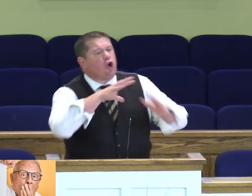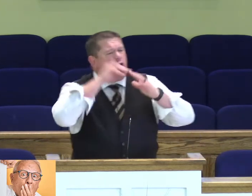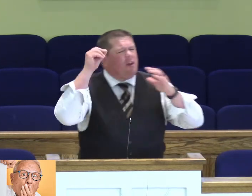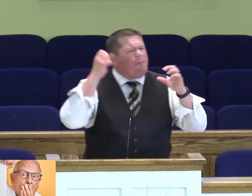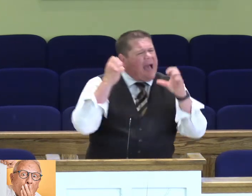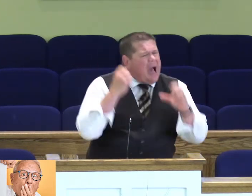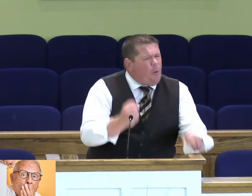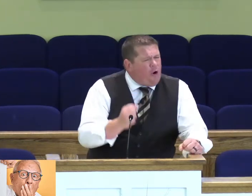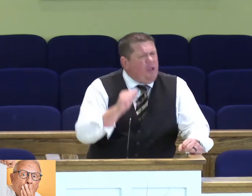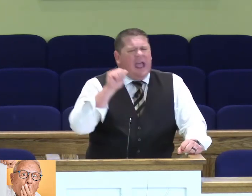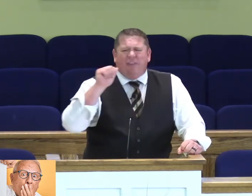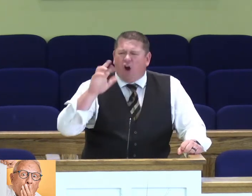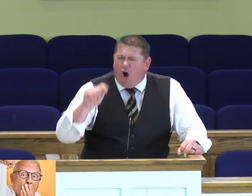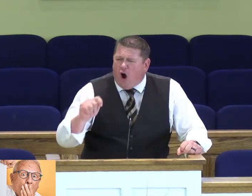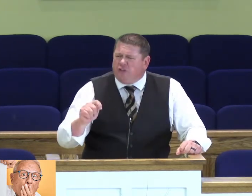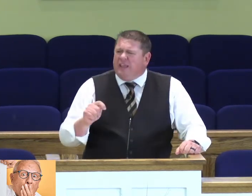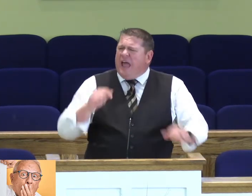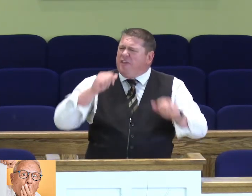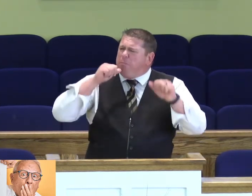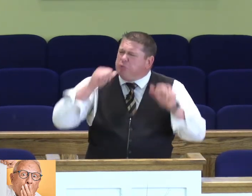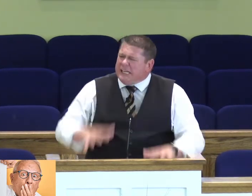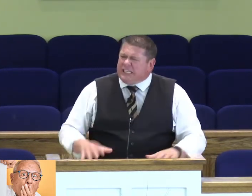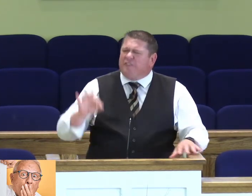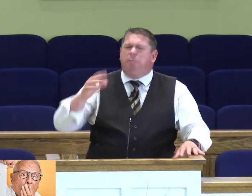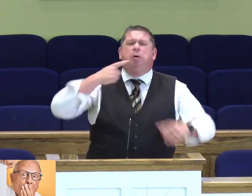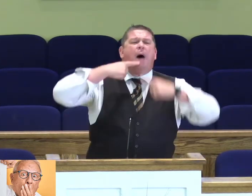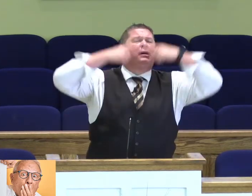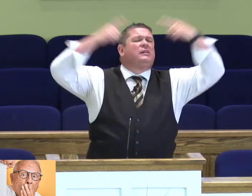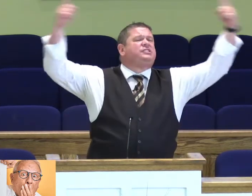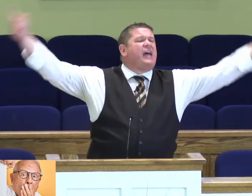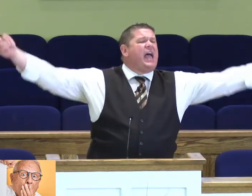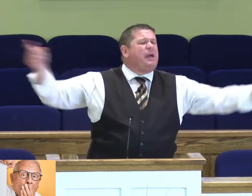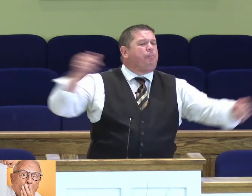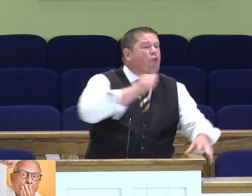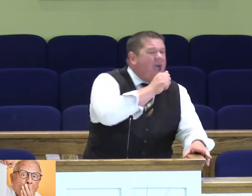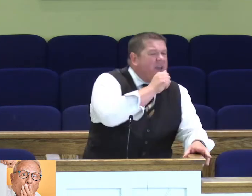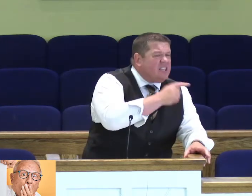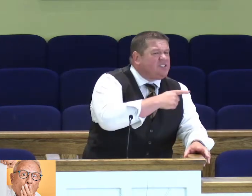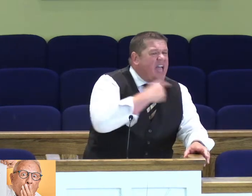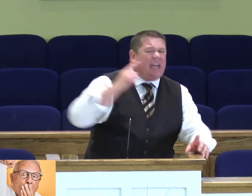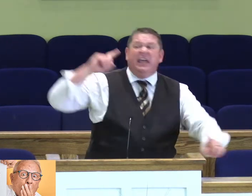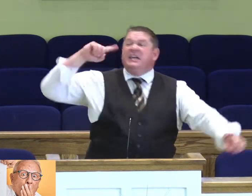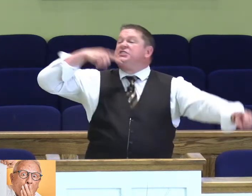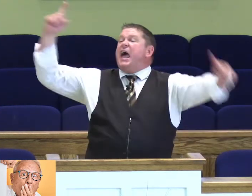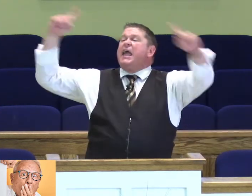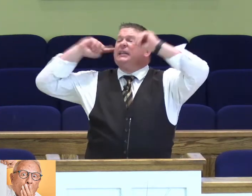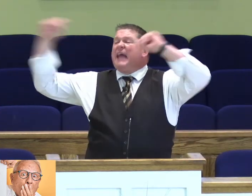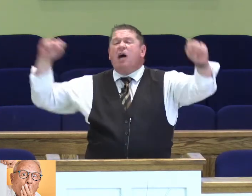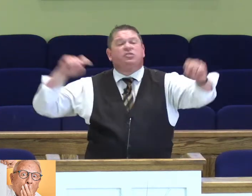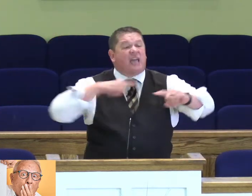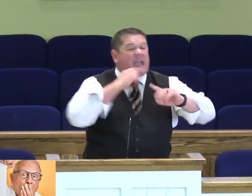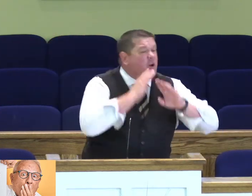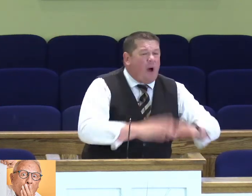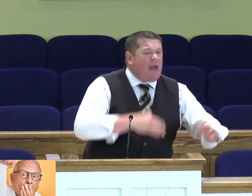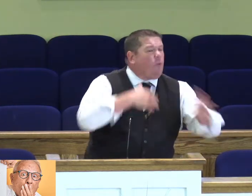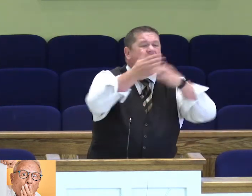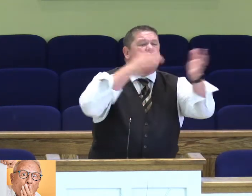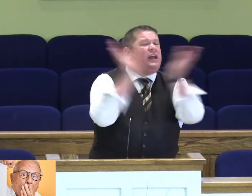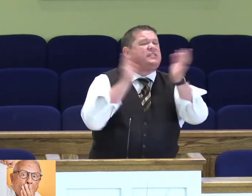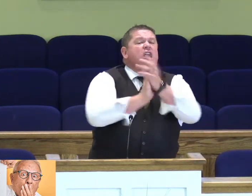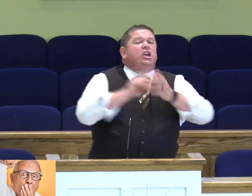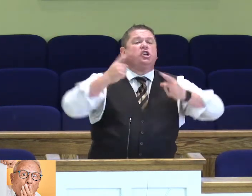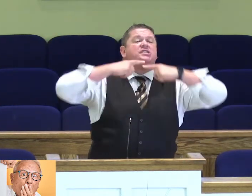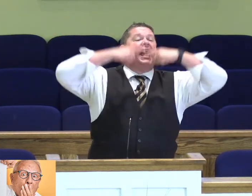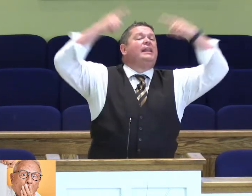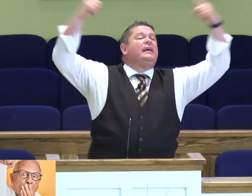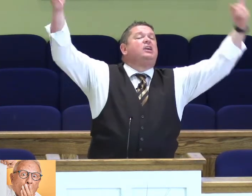laryngitis when you learn the power and the art and the blessing of publicly saying it, privately saying it loud, saying it quietly, whatever